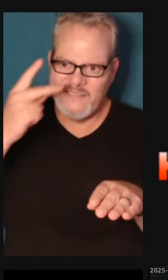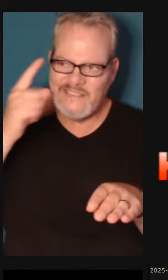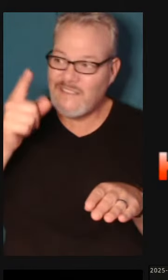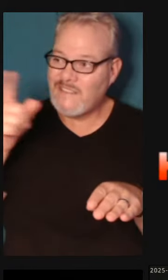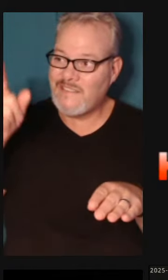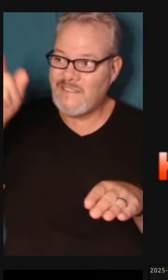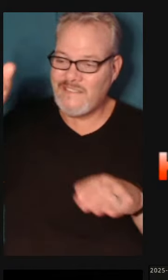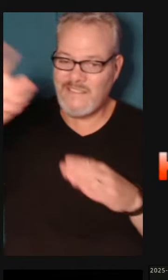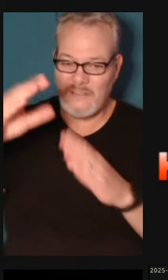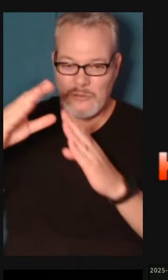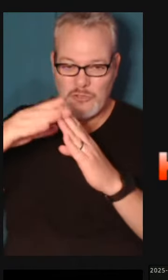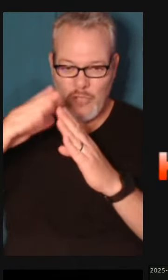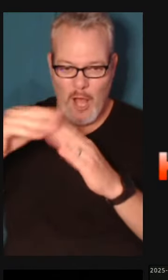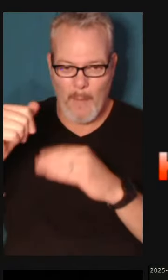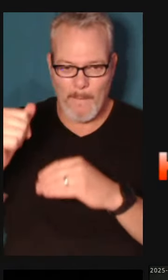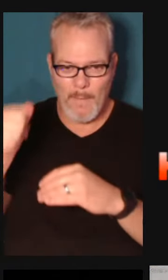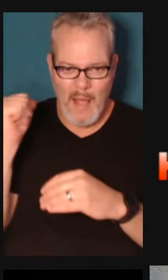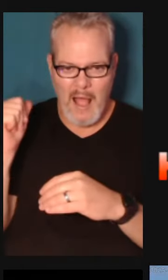back wall.